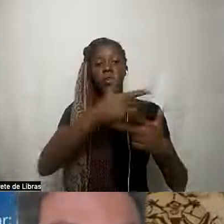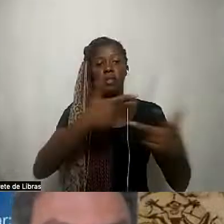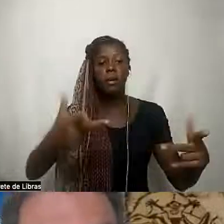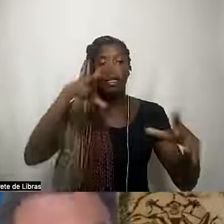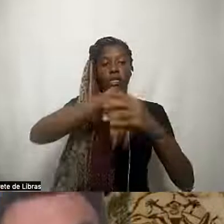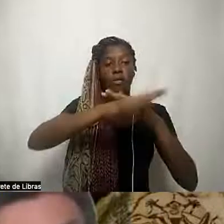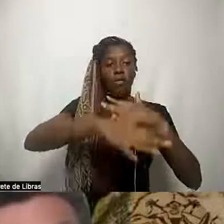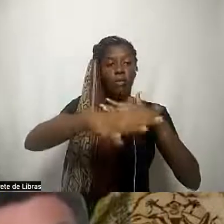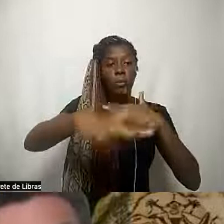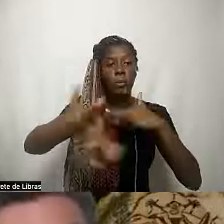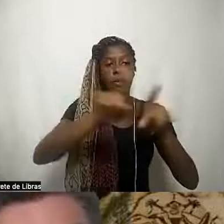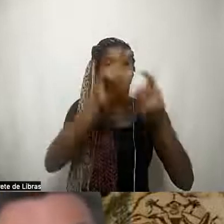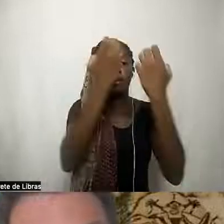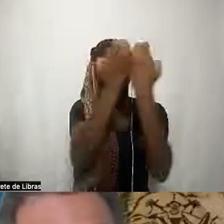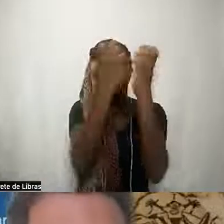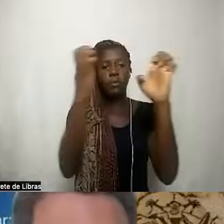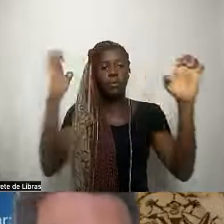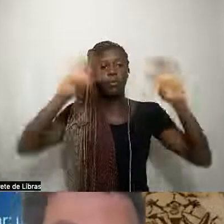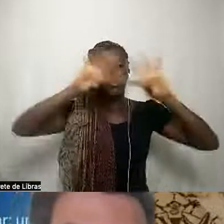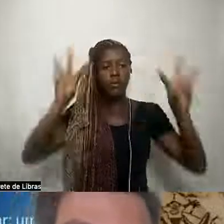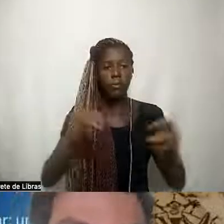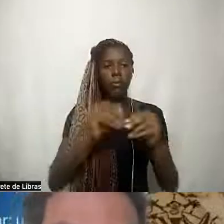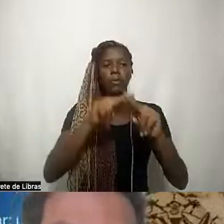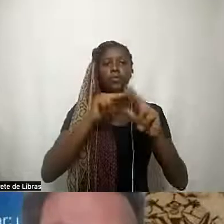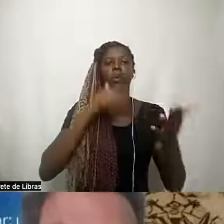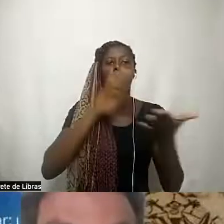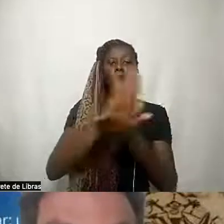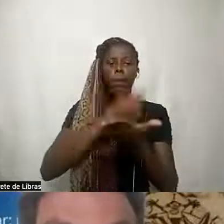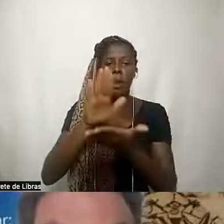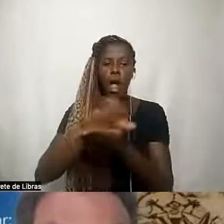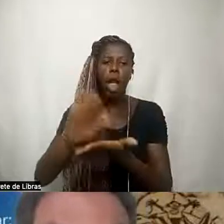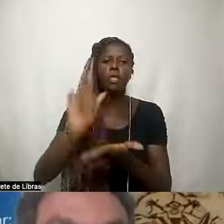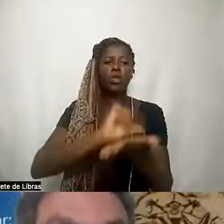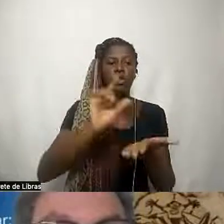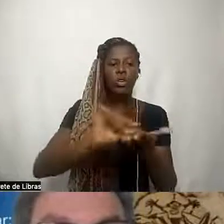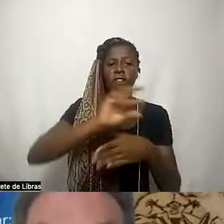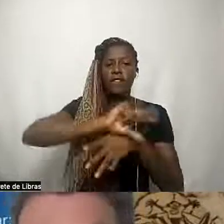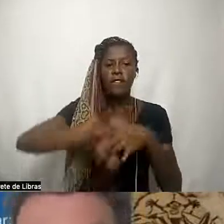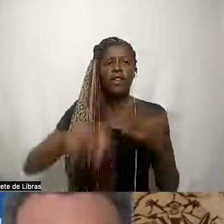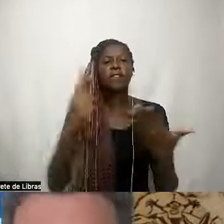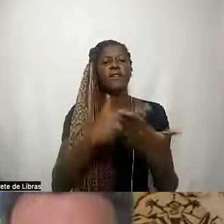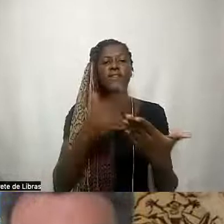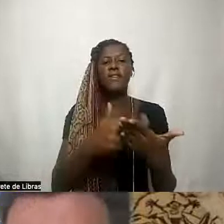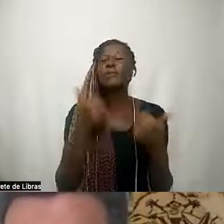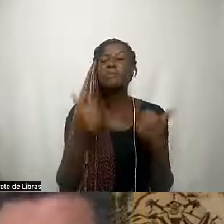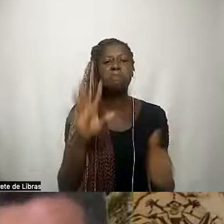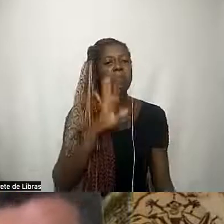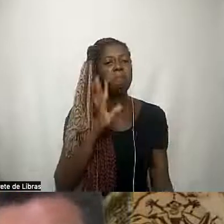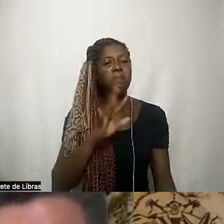and ecosystems. And the articles that it encompassed came from